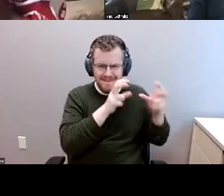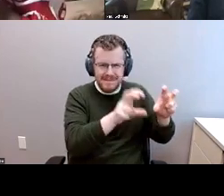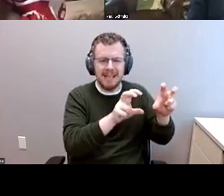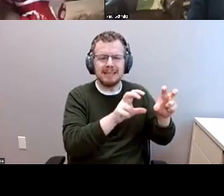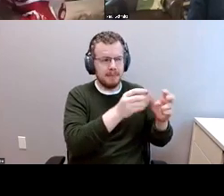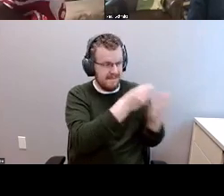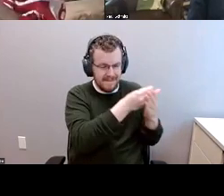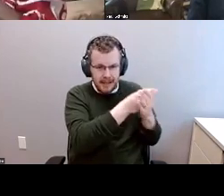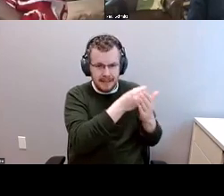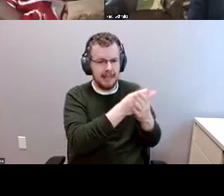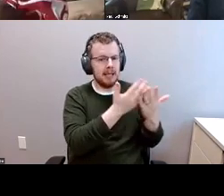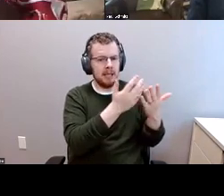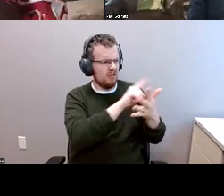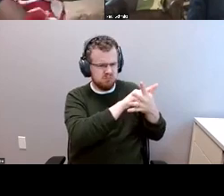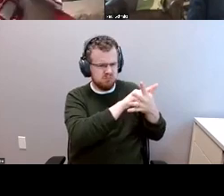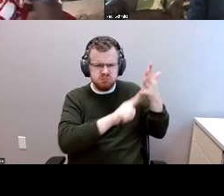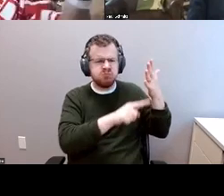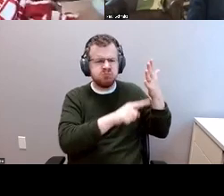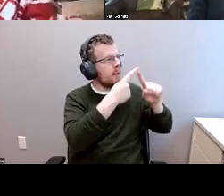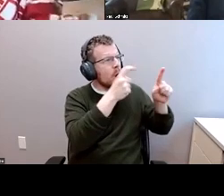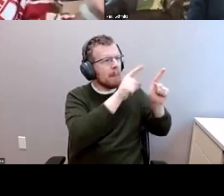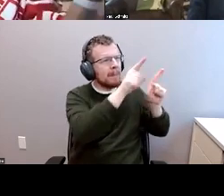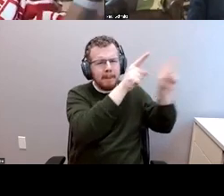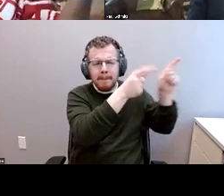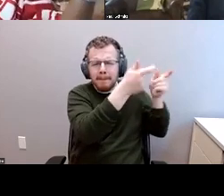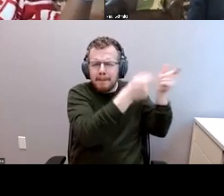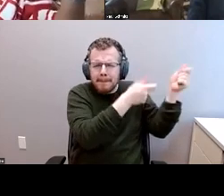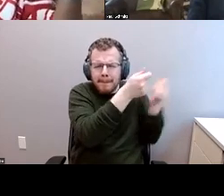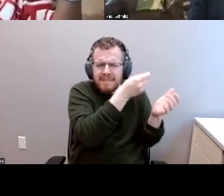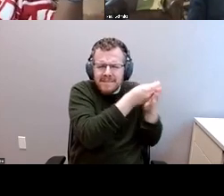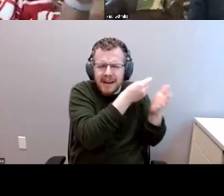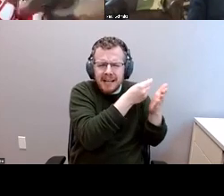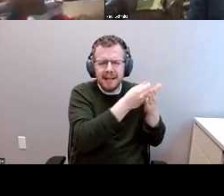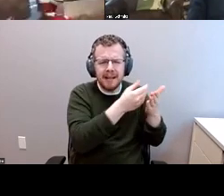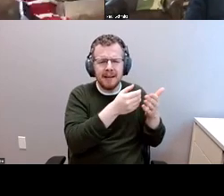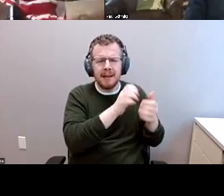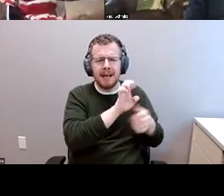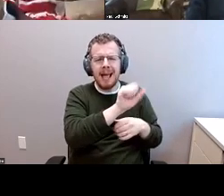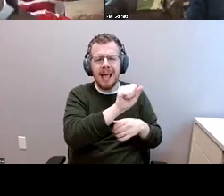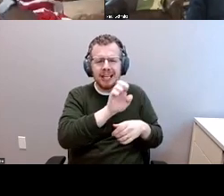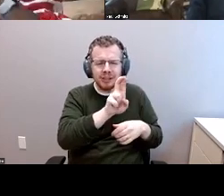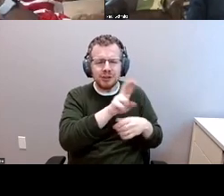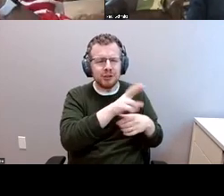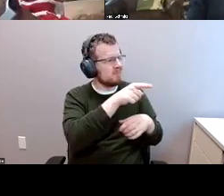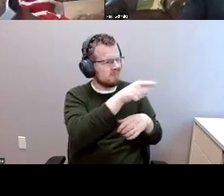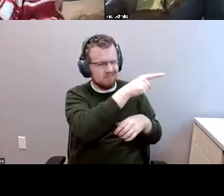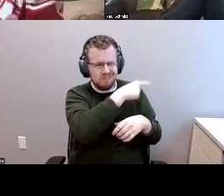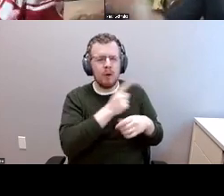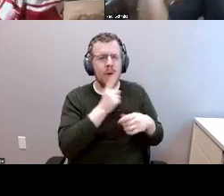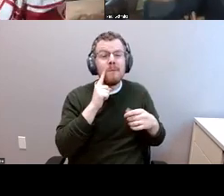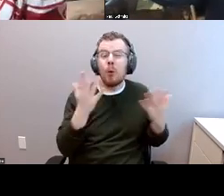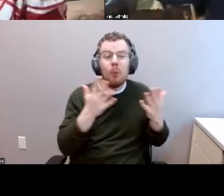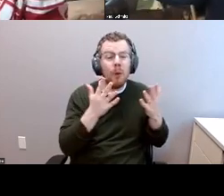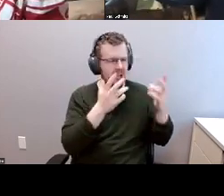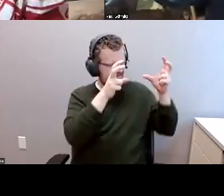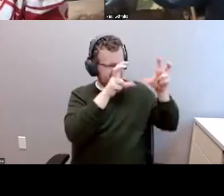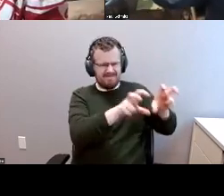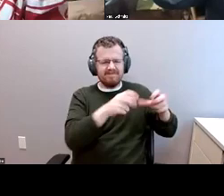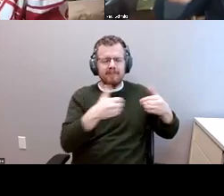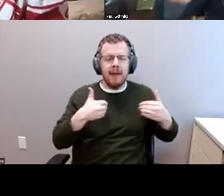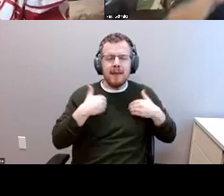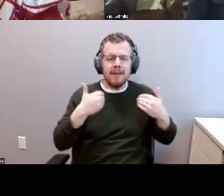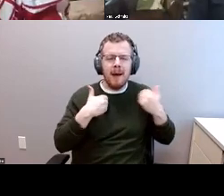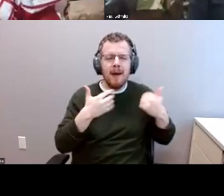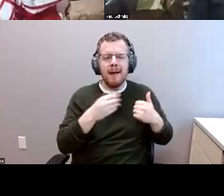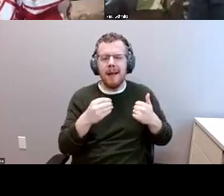ESSER dollars, thinking about alternative pathways for some youth and young adults of color in communities is also another creative thing that